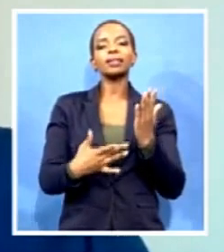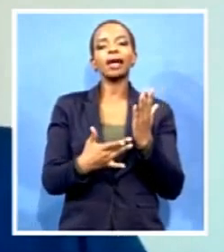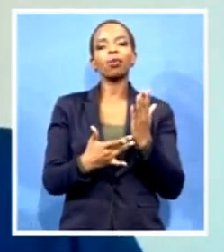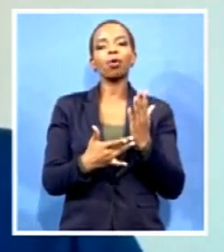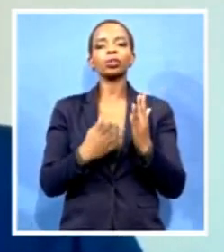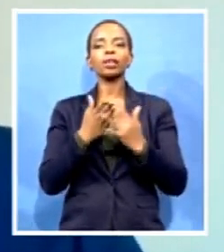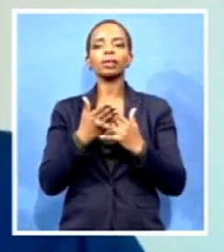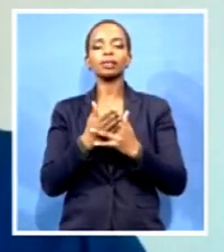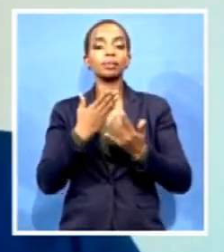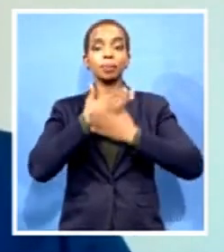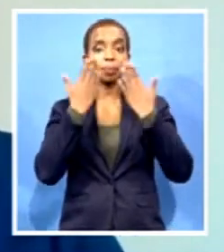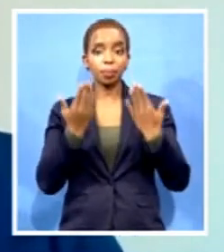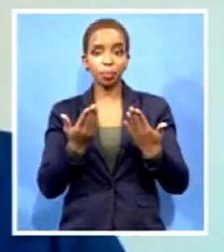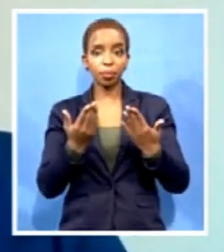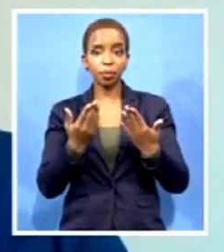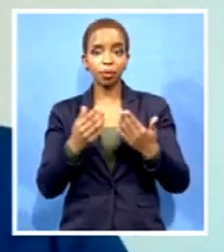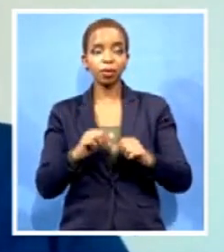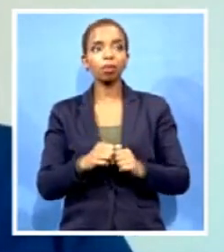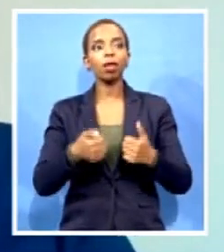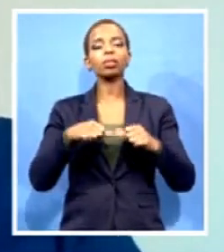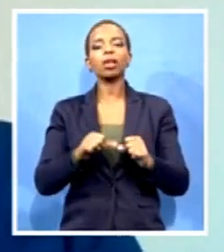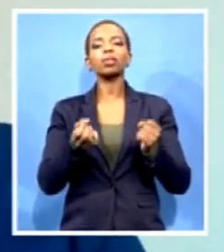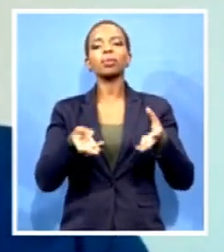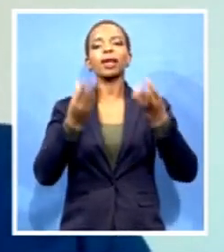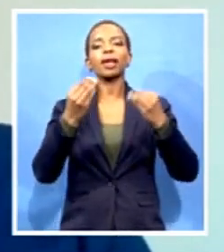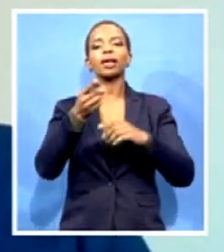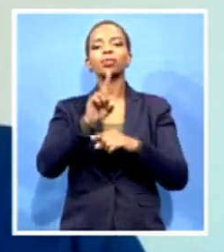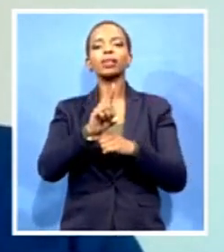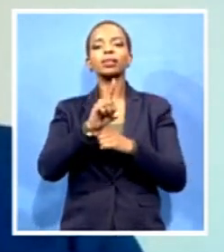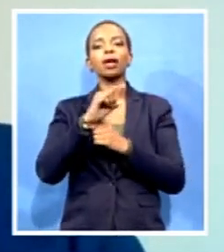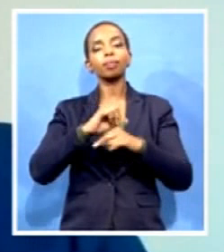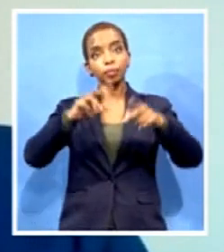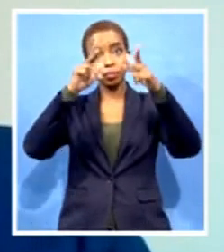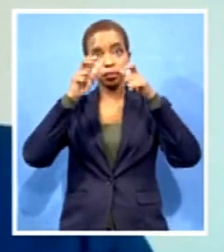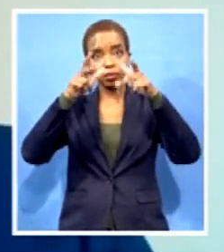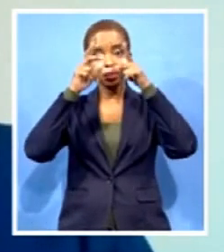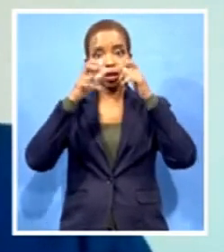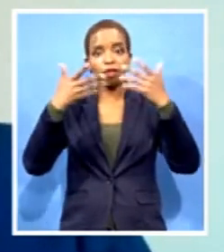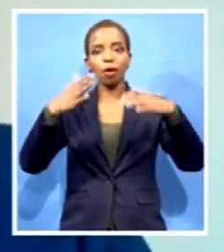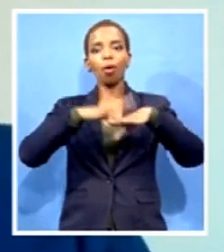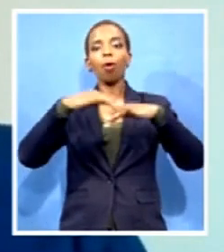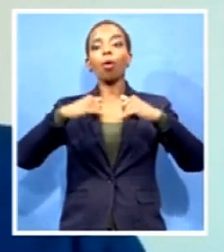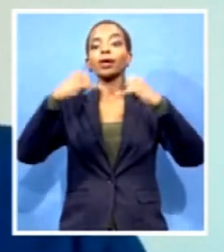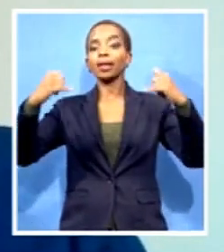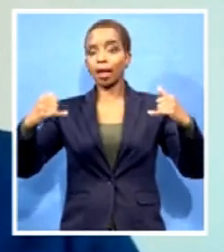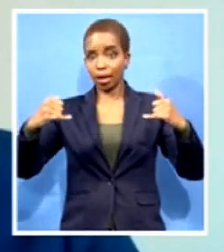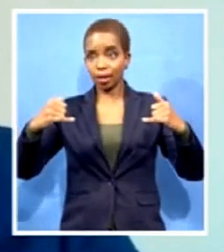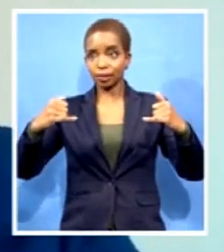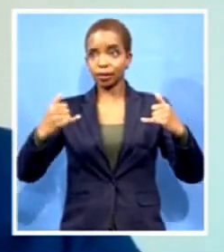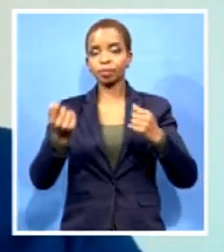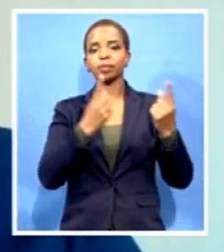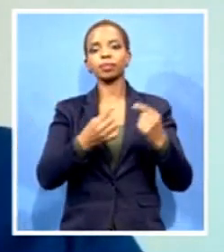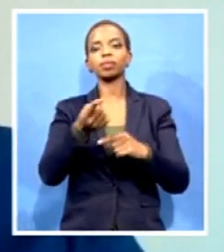to get content in terms of virtual learning. What they can do is that DBE, they've got a system